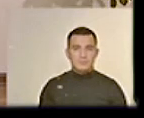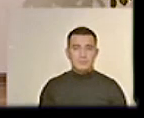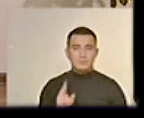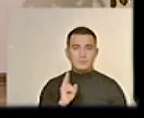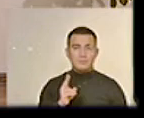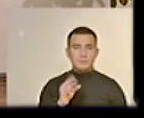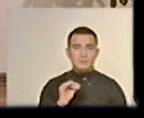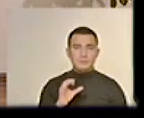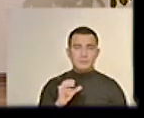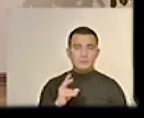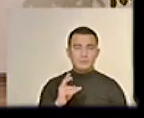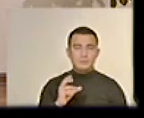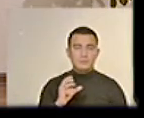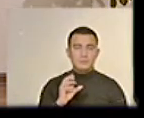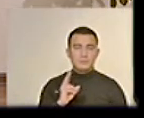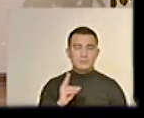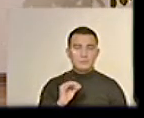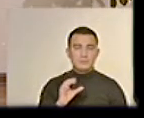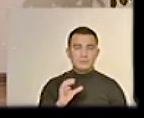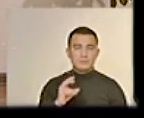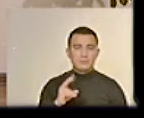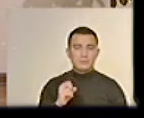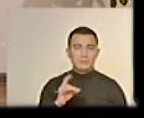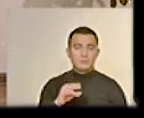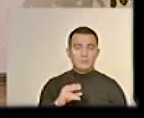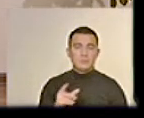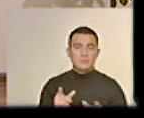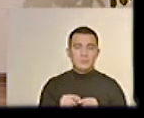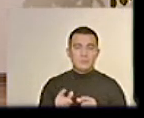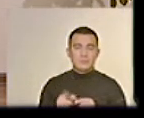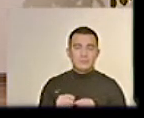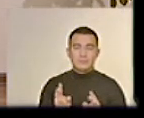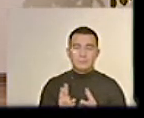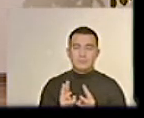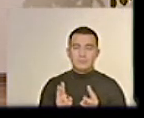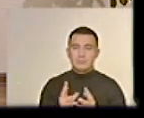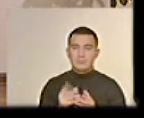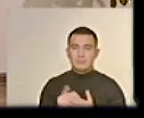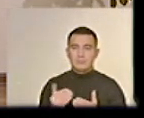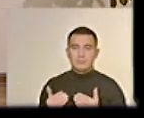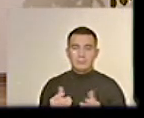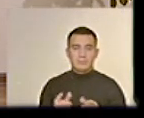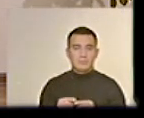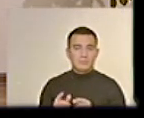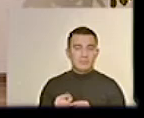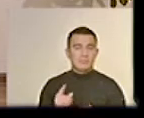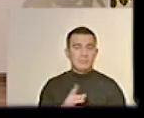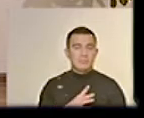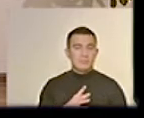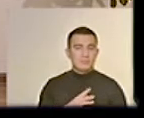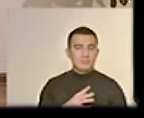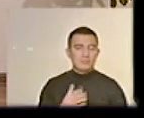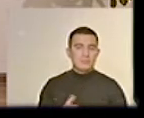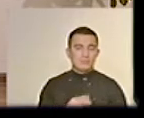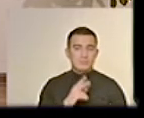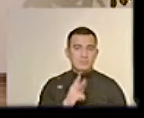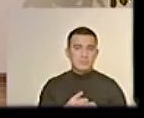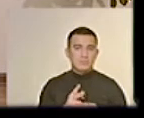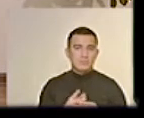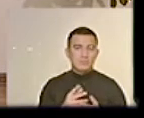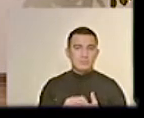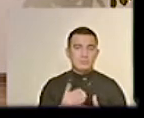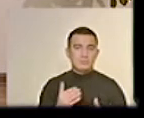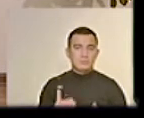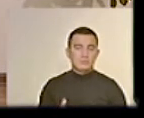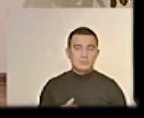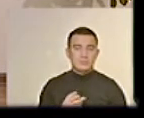kislorod ta'sirida yondi. Bilamizki, temir kislorod ta'sirida yonganda temirning qo'sh